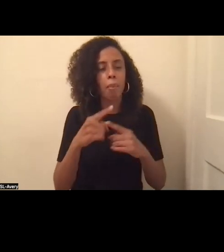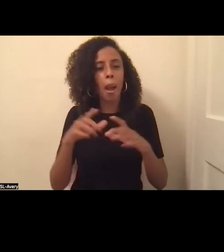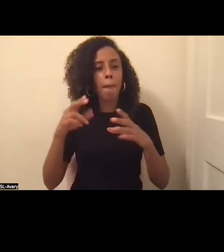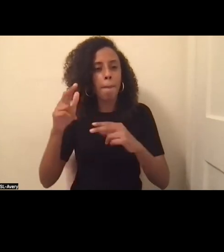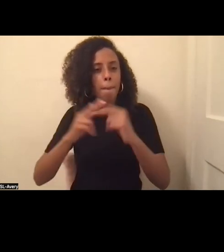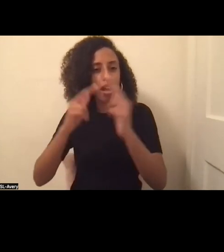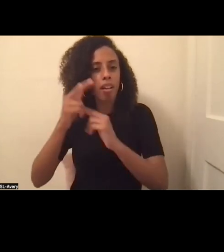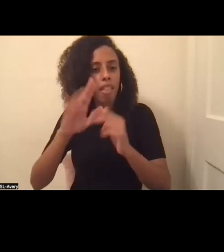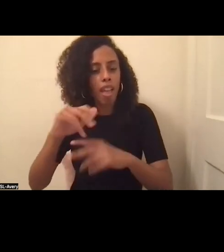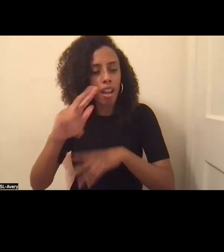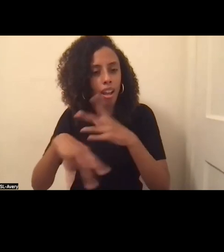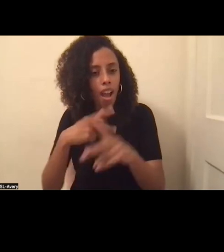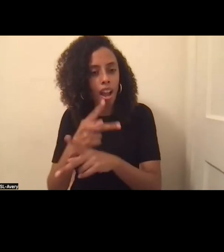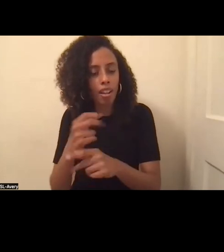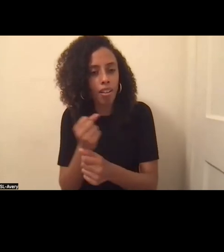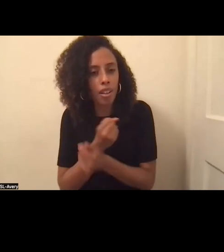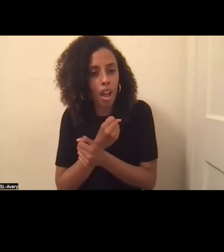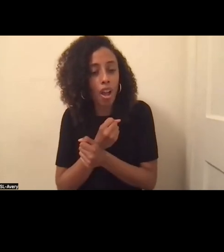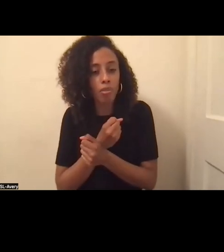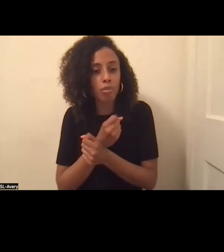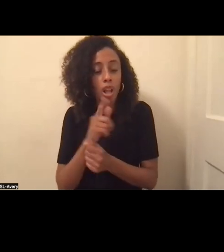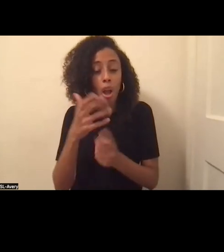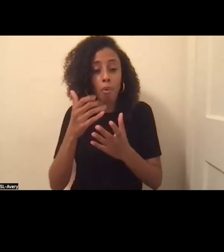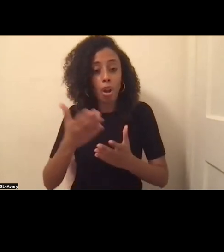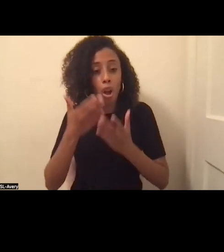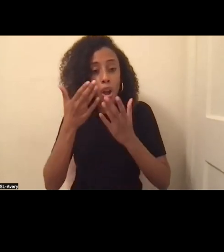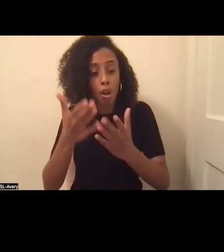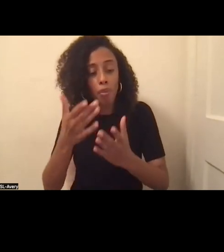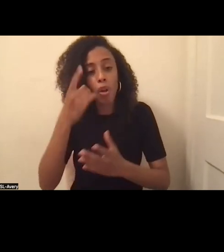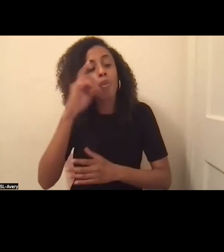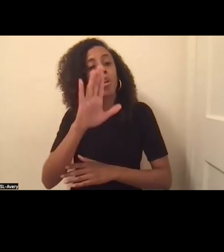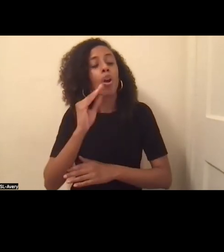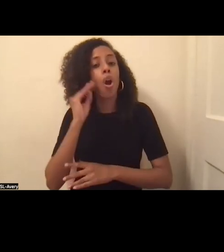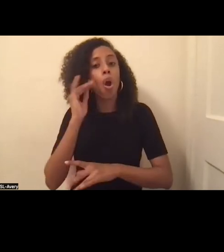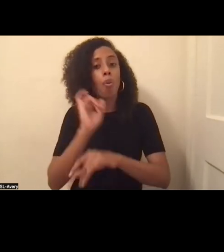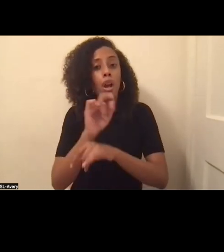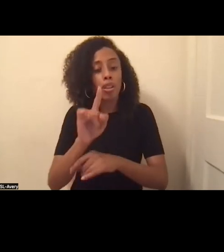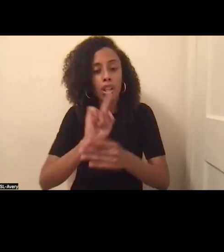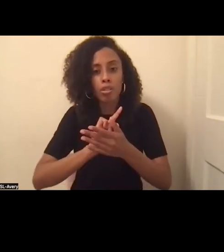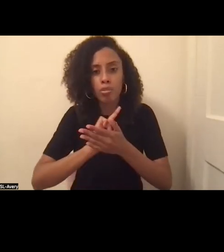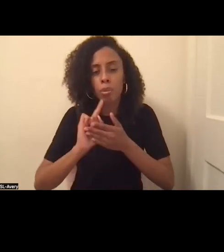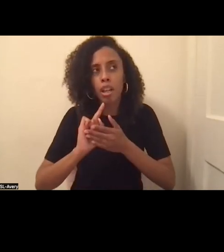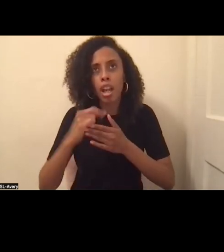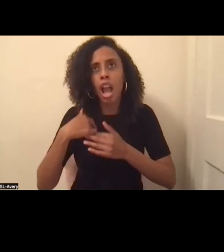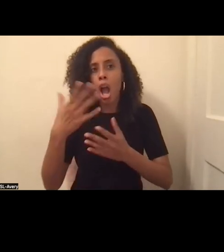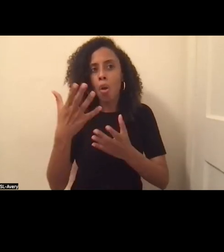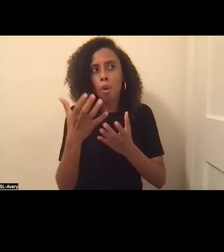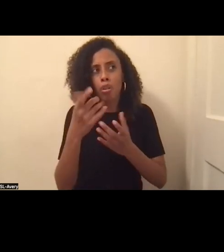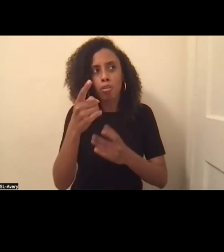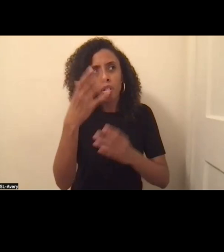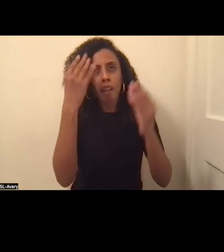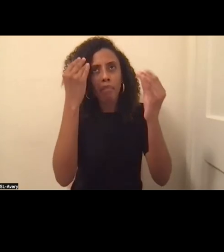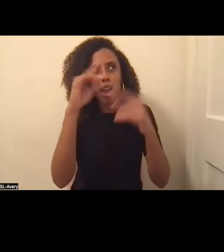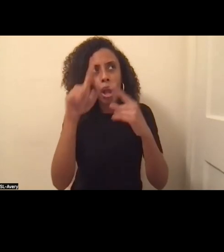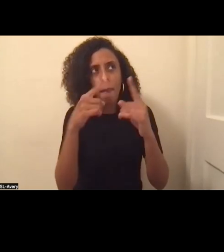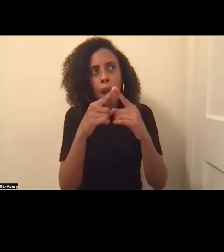offer is, for your homework this week, I want you to think about where you have